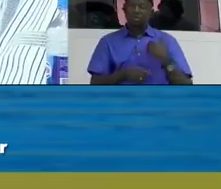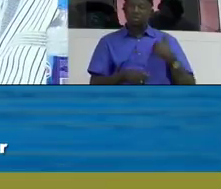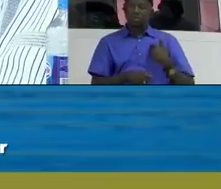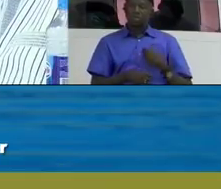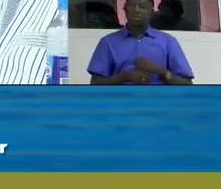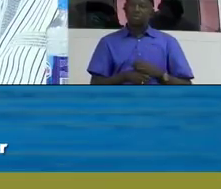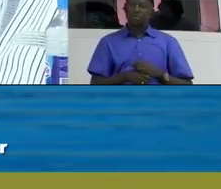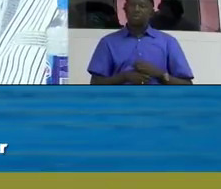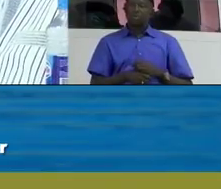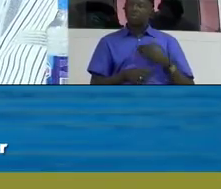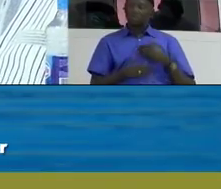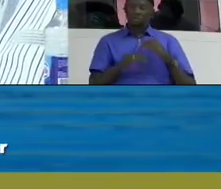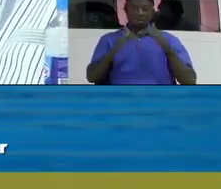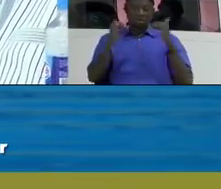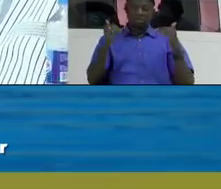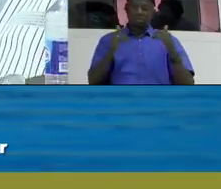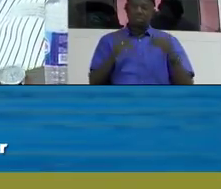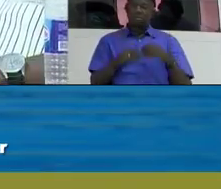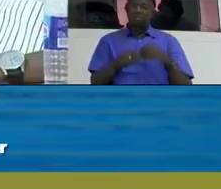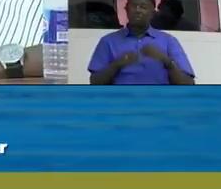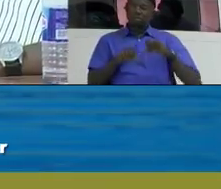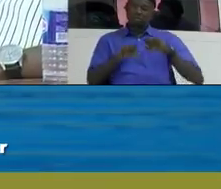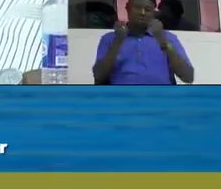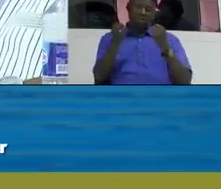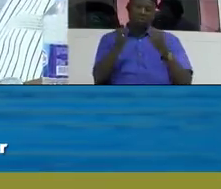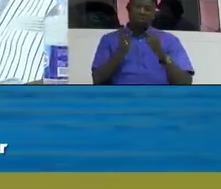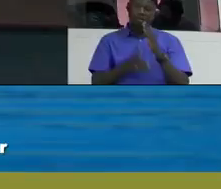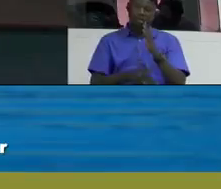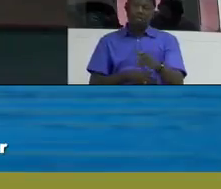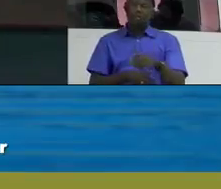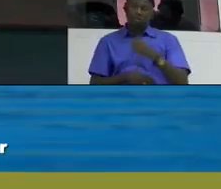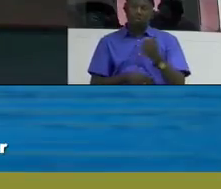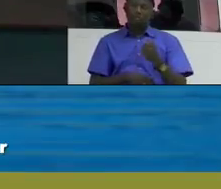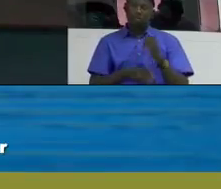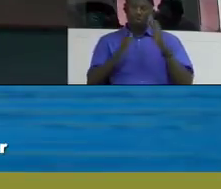a violation of the rights of the Muslims, because